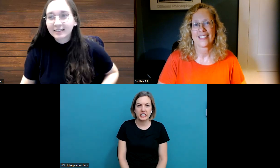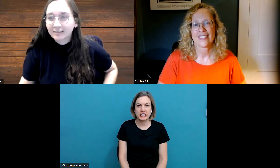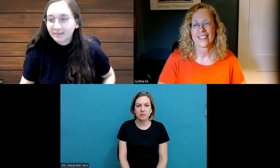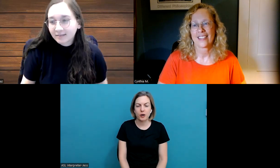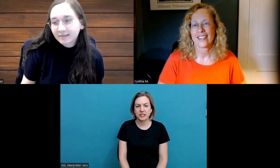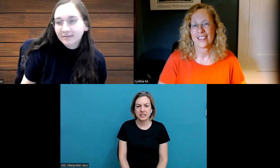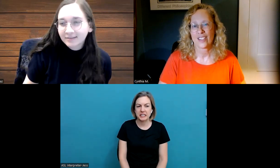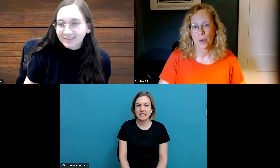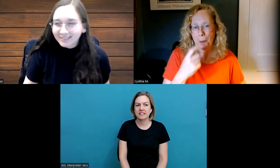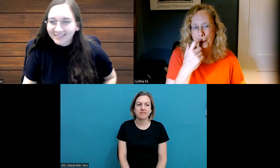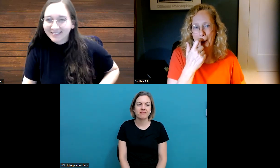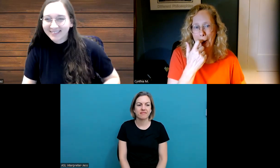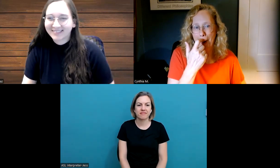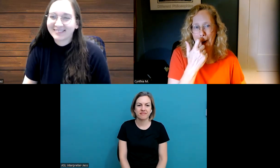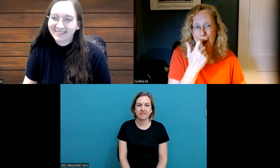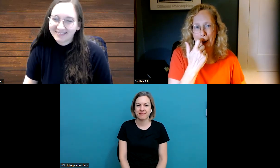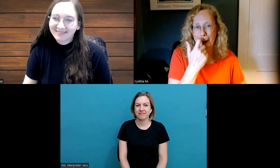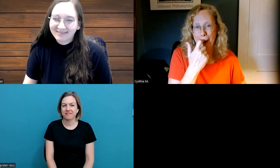Everyone's thinking, processing.